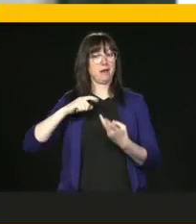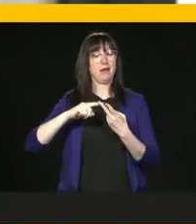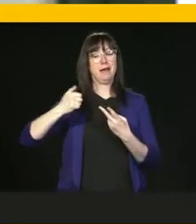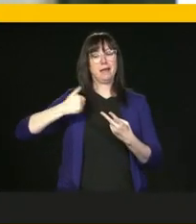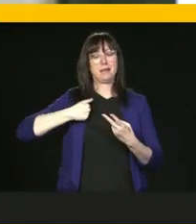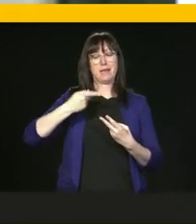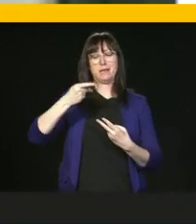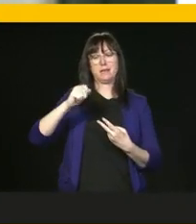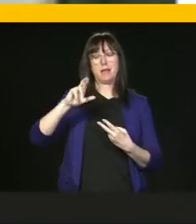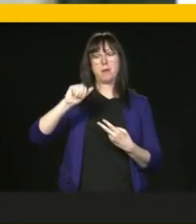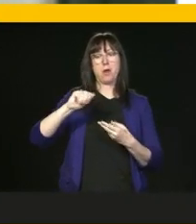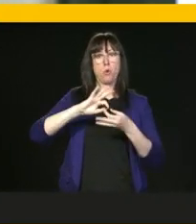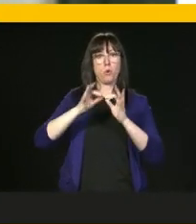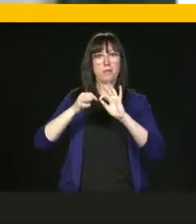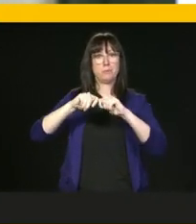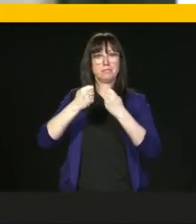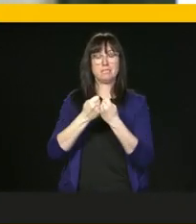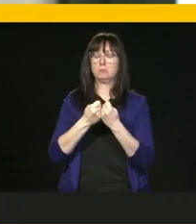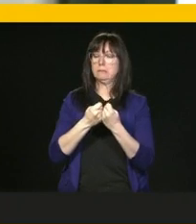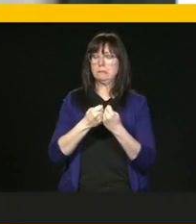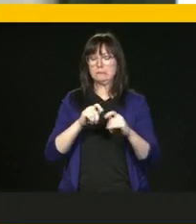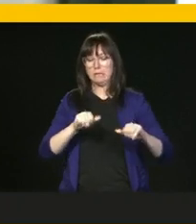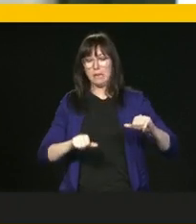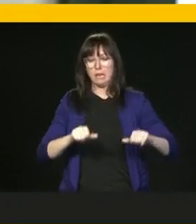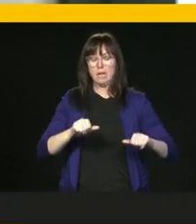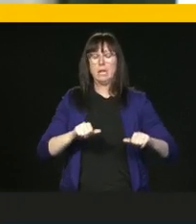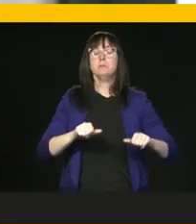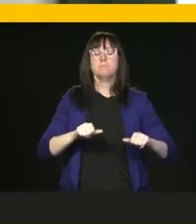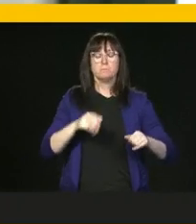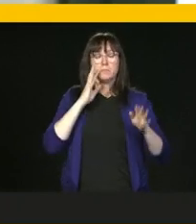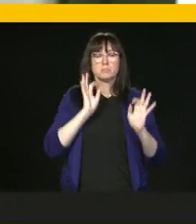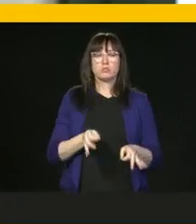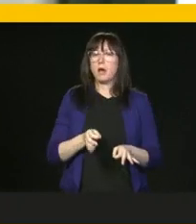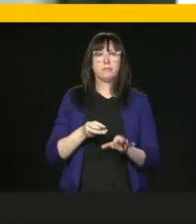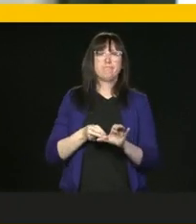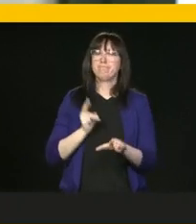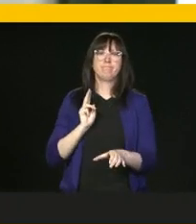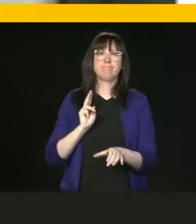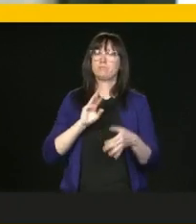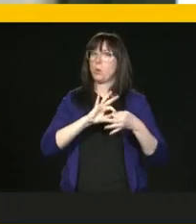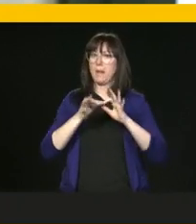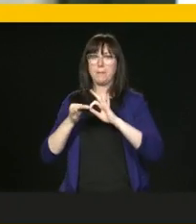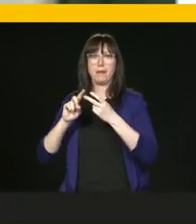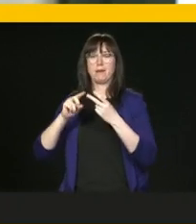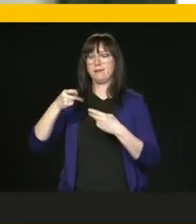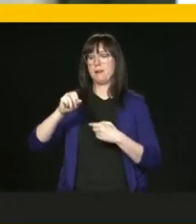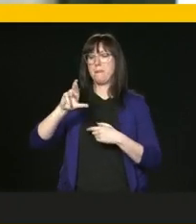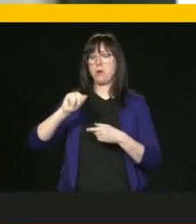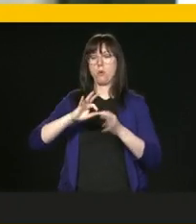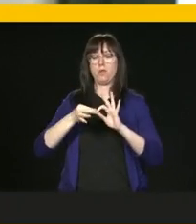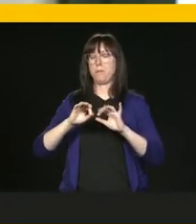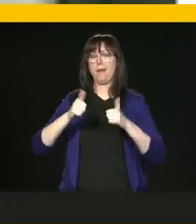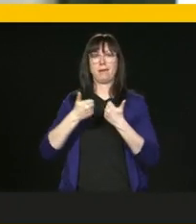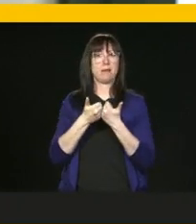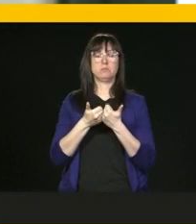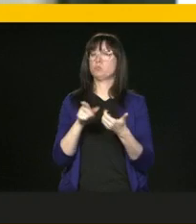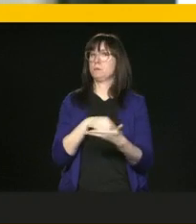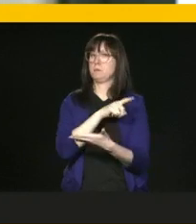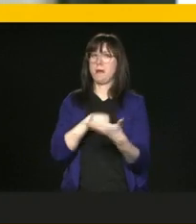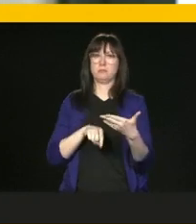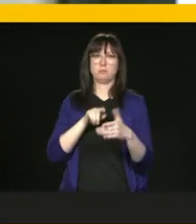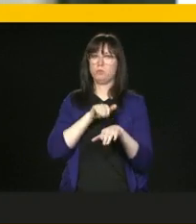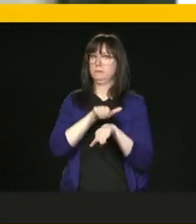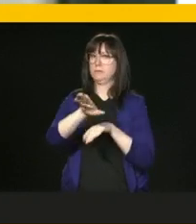team made the tough decision not to send athletes to the Olympic and Paralympic Games this summer. I know this